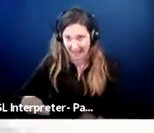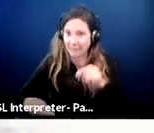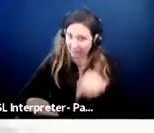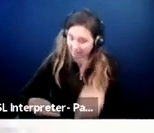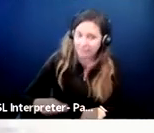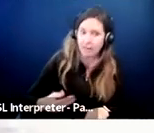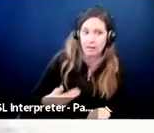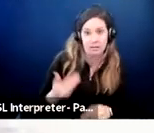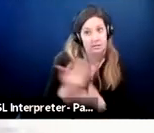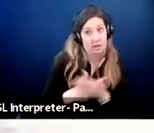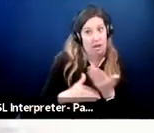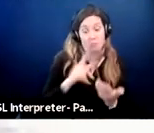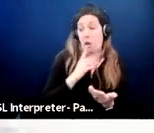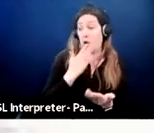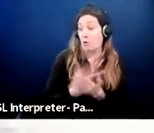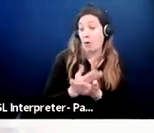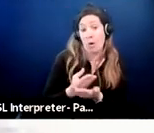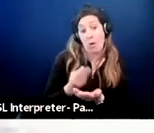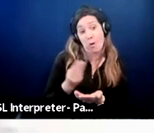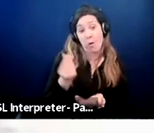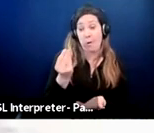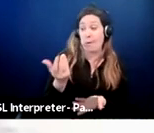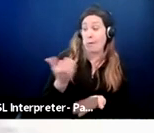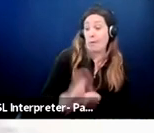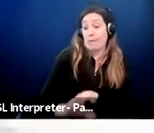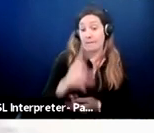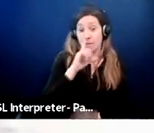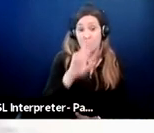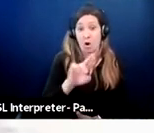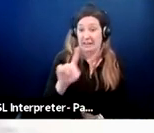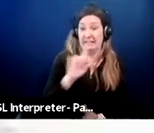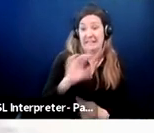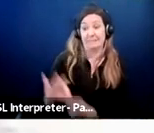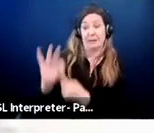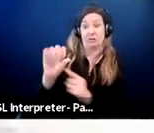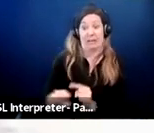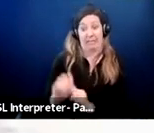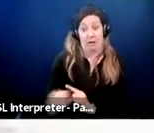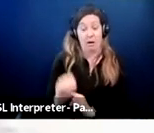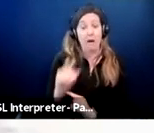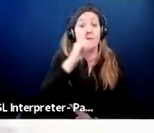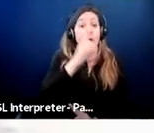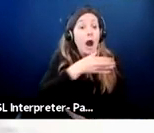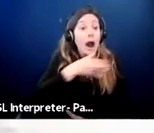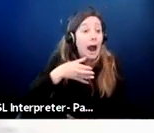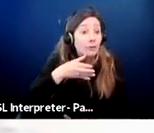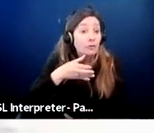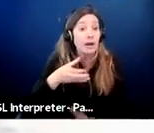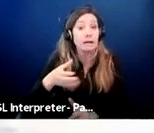real lucrative programs in R&D, right? Especially in Southern Ontario as well, if you're in the agri space or